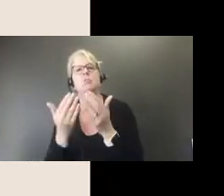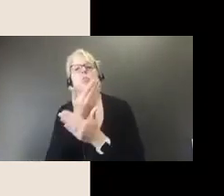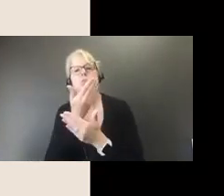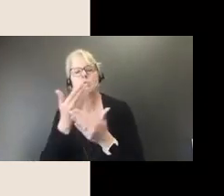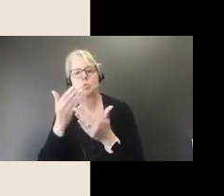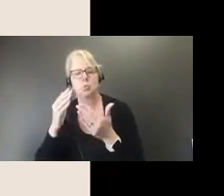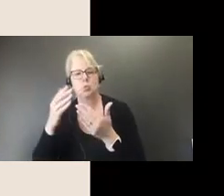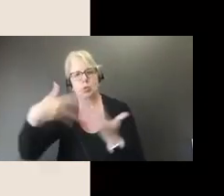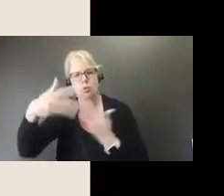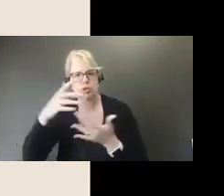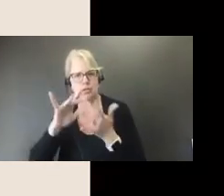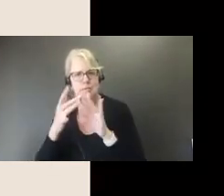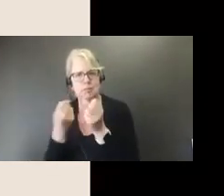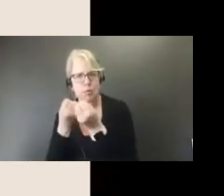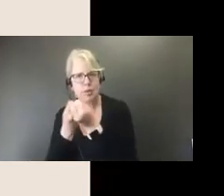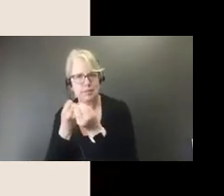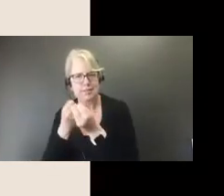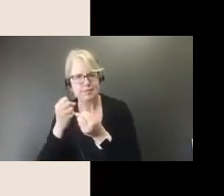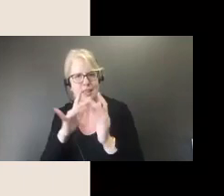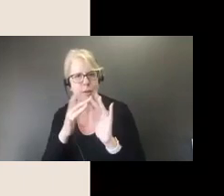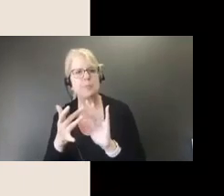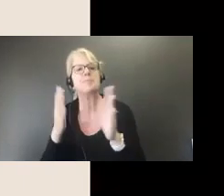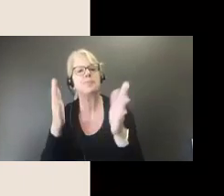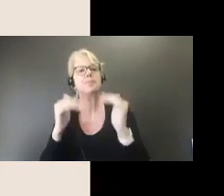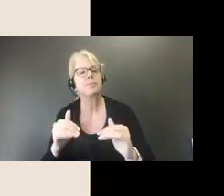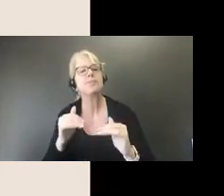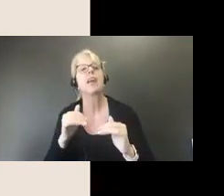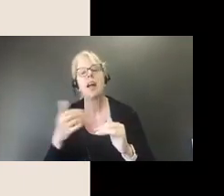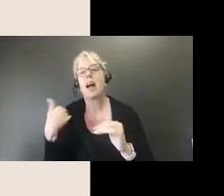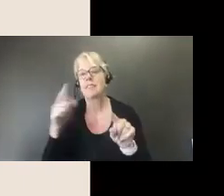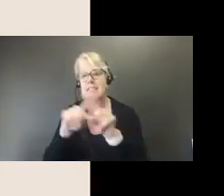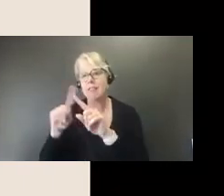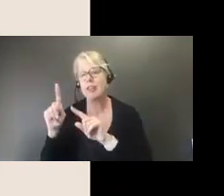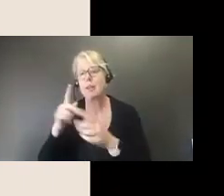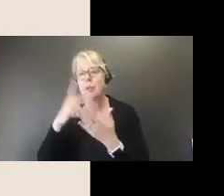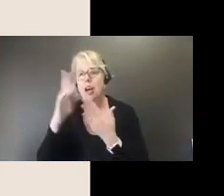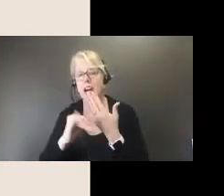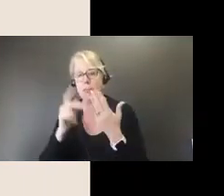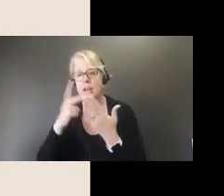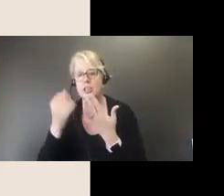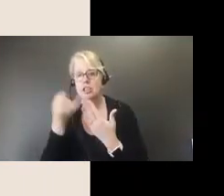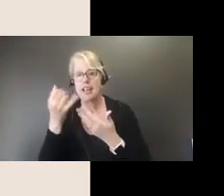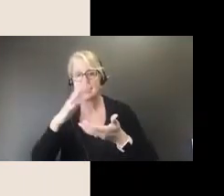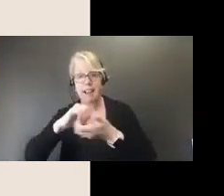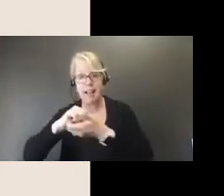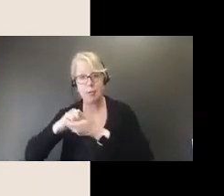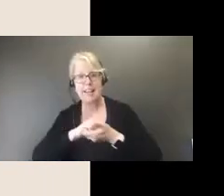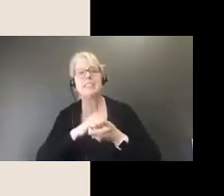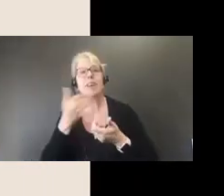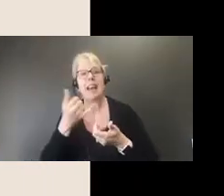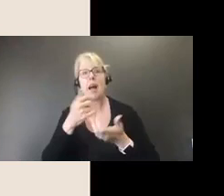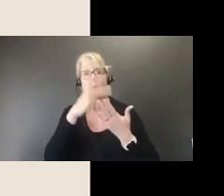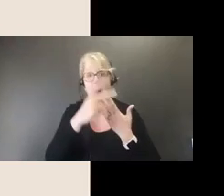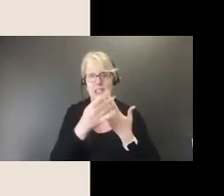slide, Laura. So we had project collaborators, and so the project, when I mentioned project, it's now gone from a project to a